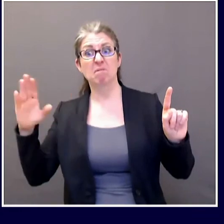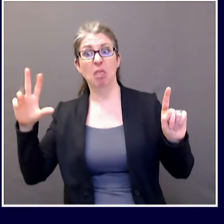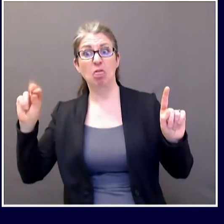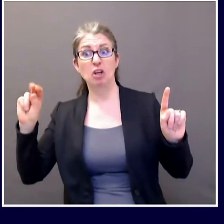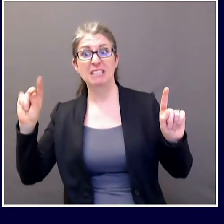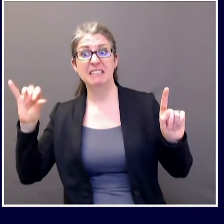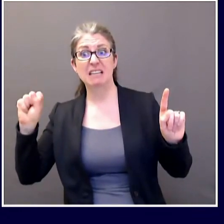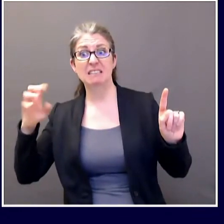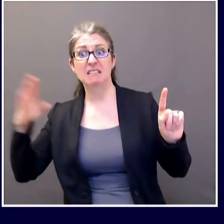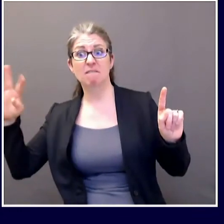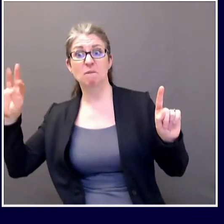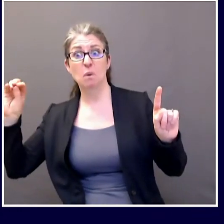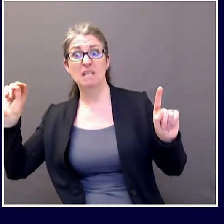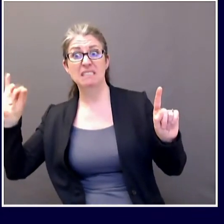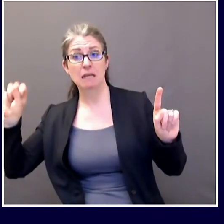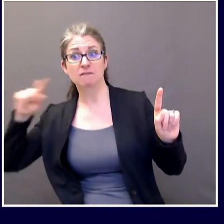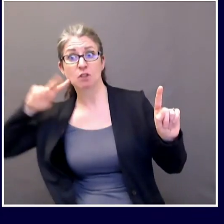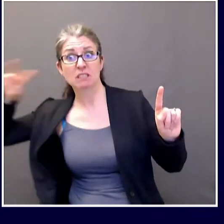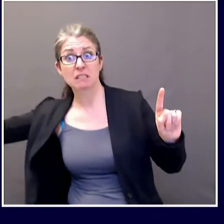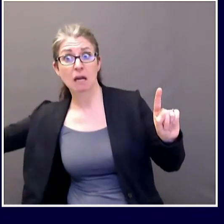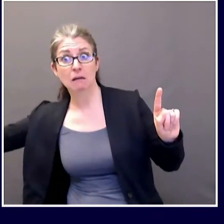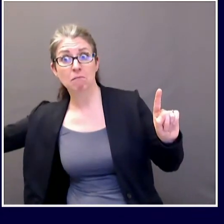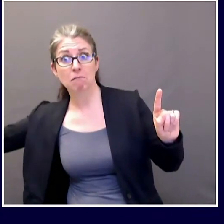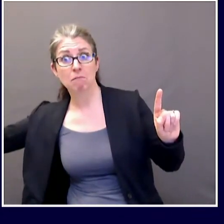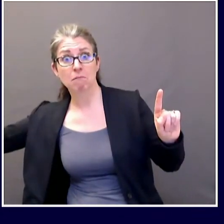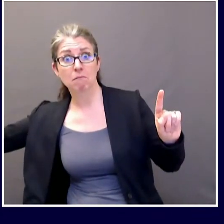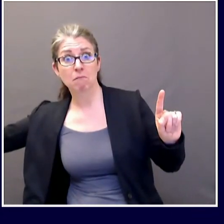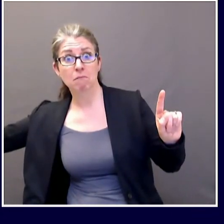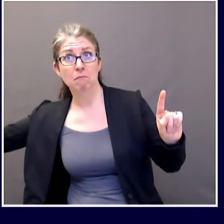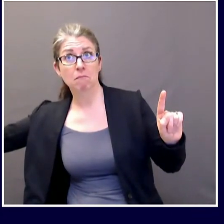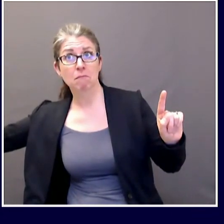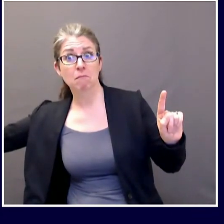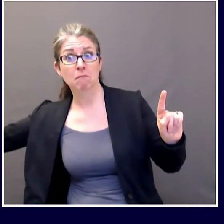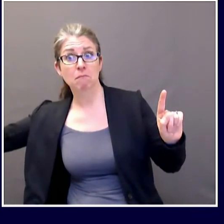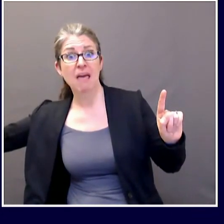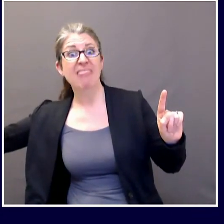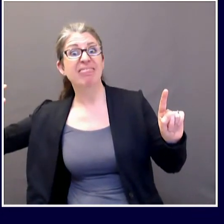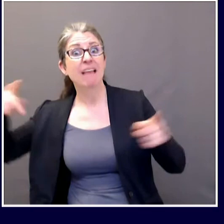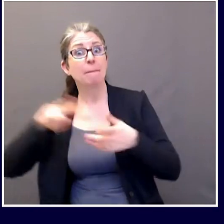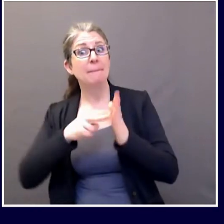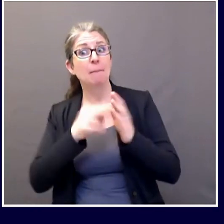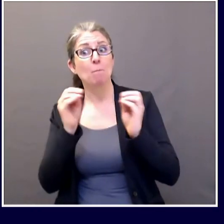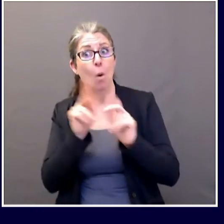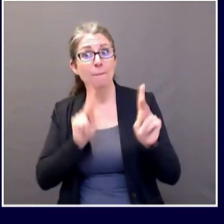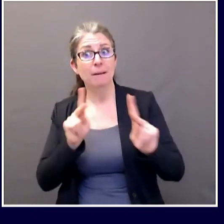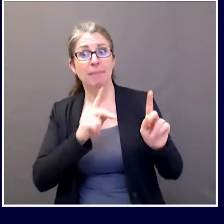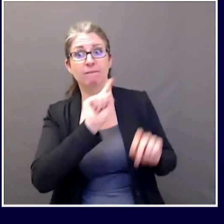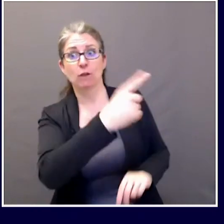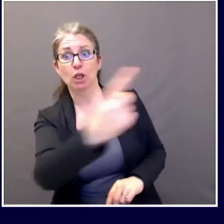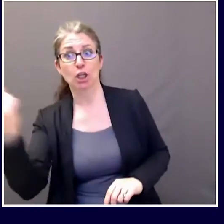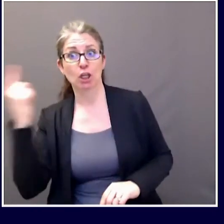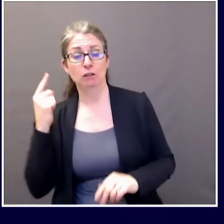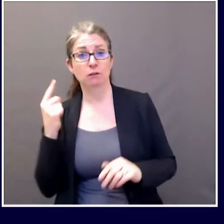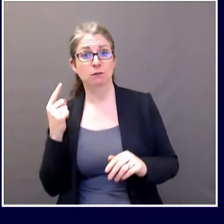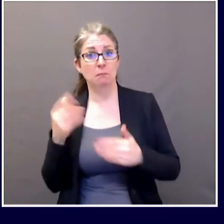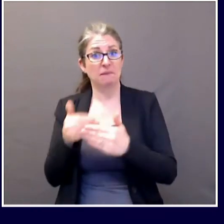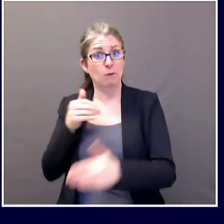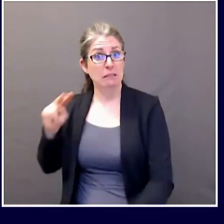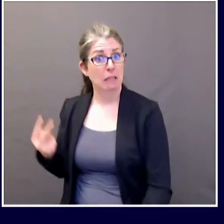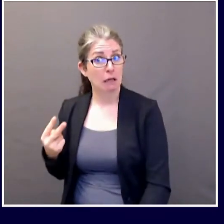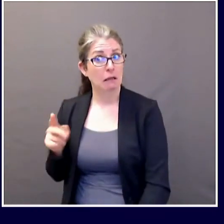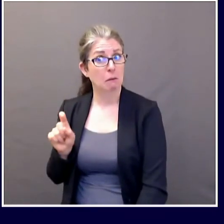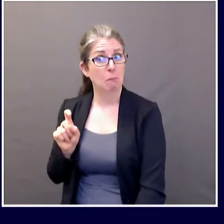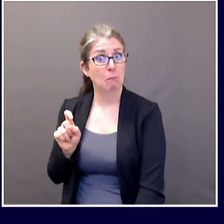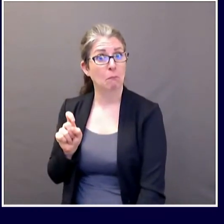those decisions are made by the US FDA. They are the ones that issues the emergency use authorization, which is literally